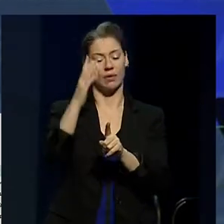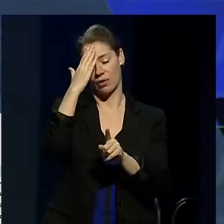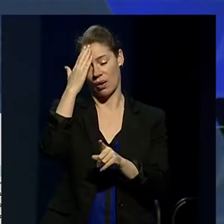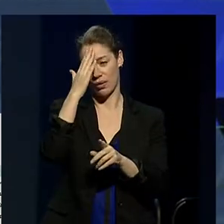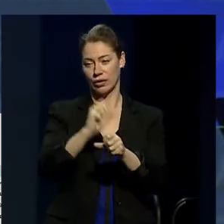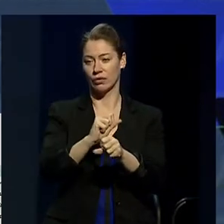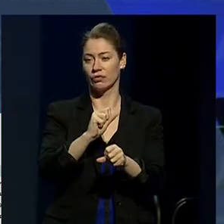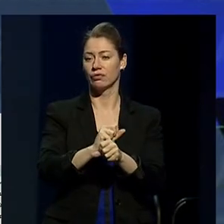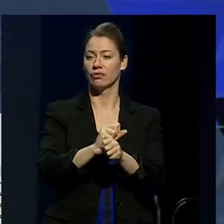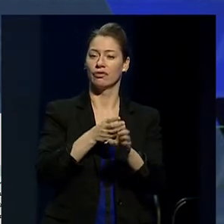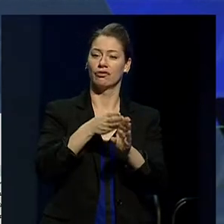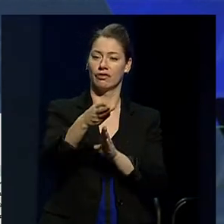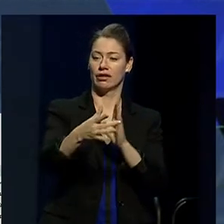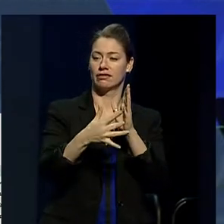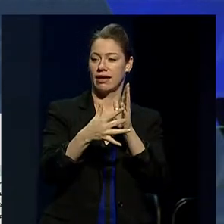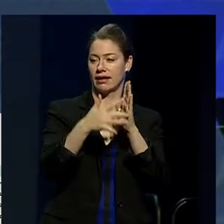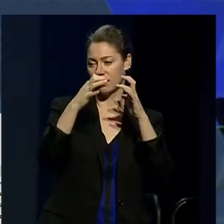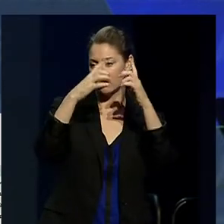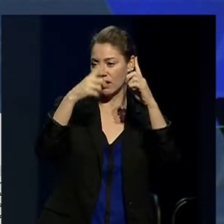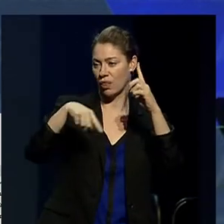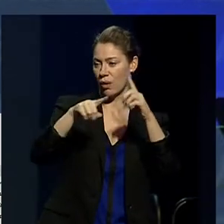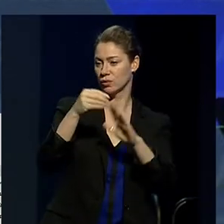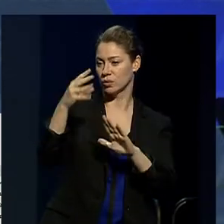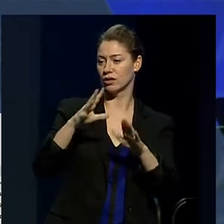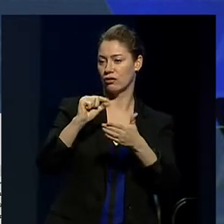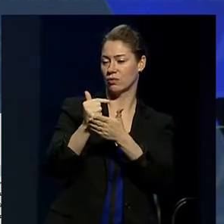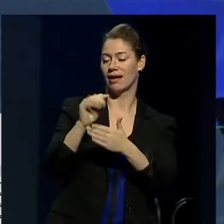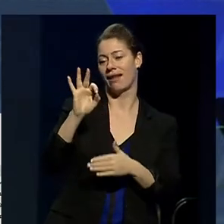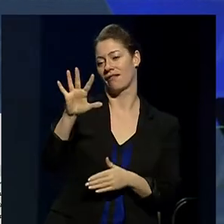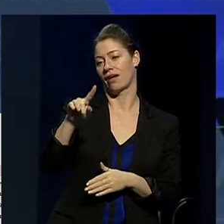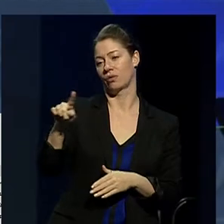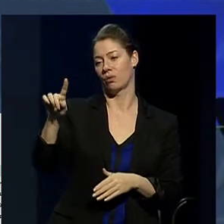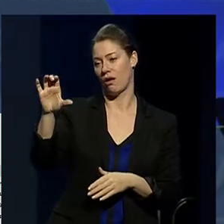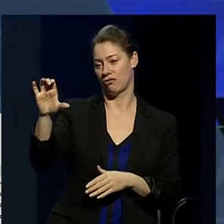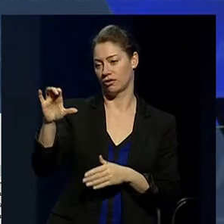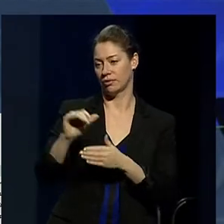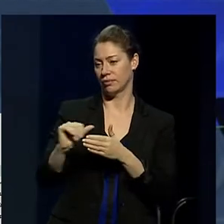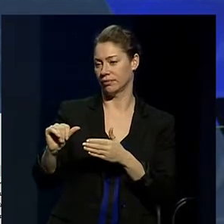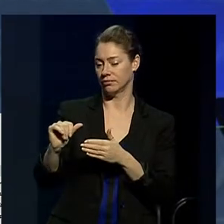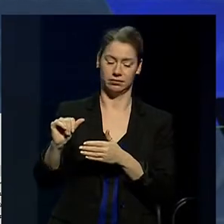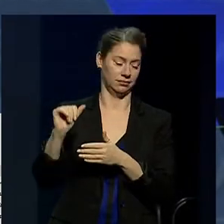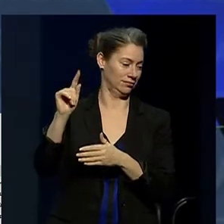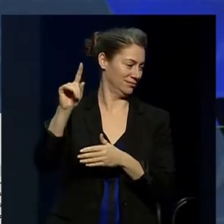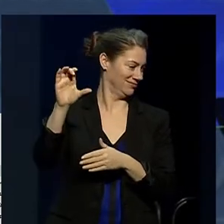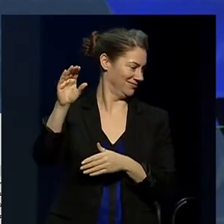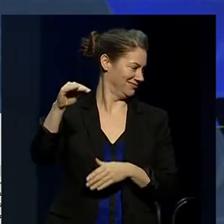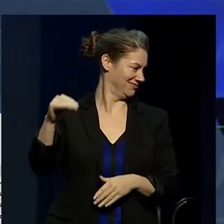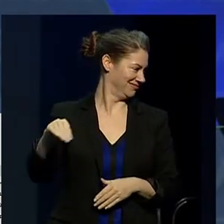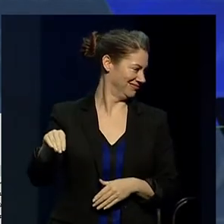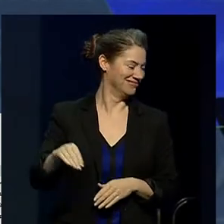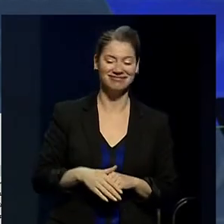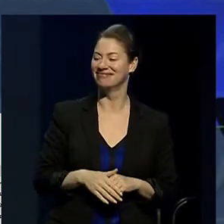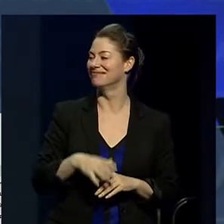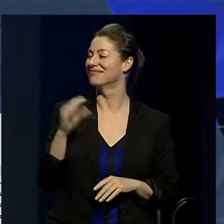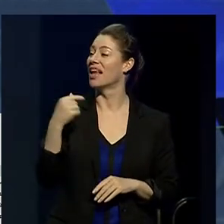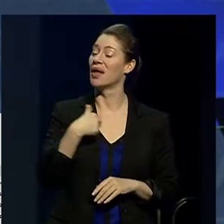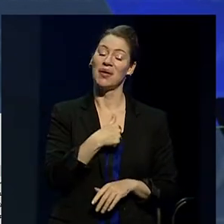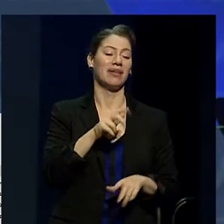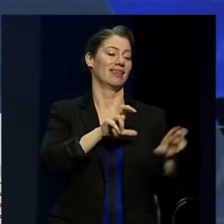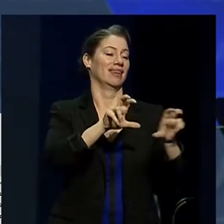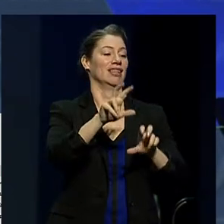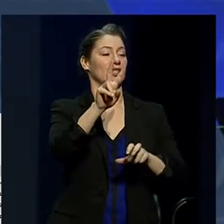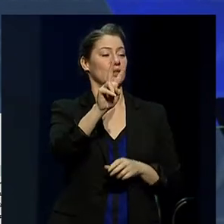education, those students are graduating at 95 to 100%. And wisely, we've invested $2 billion in